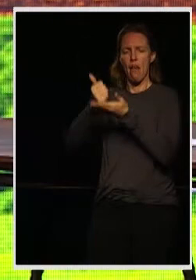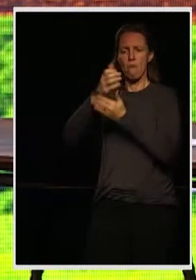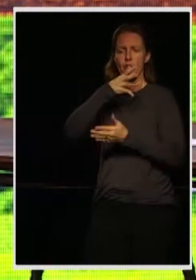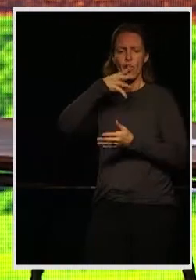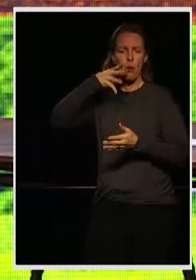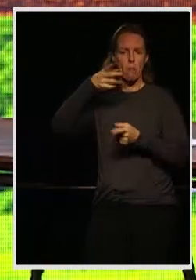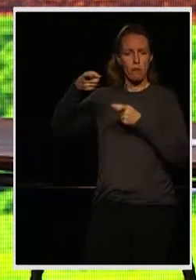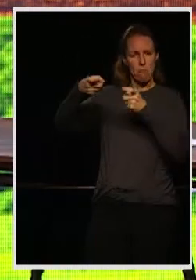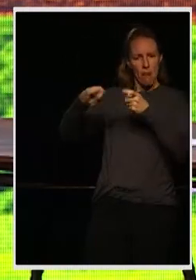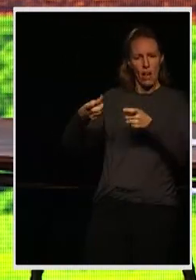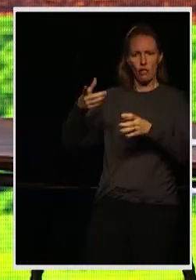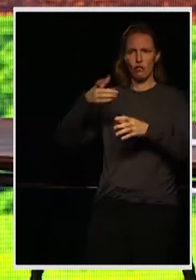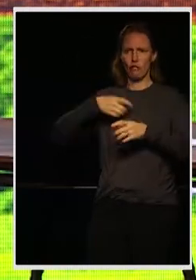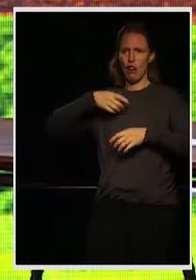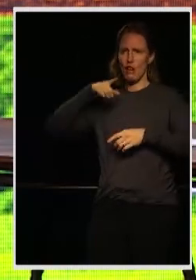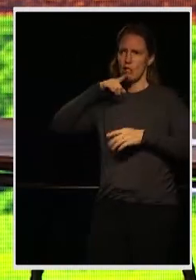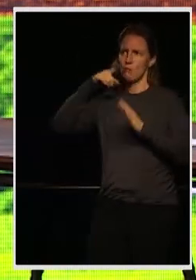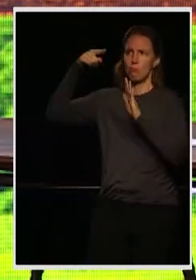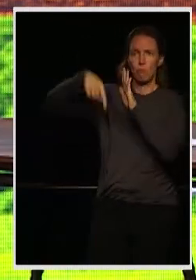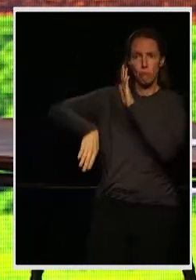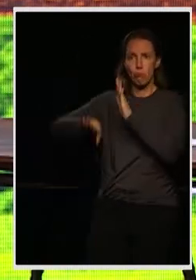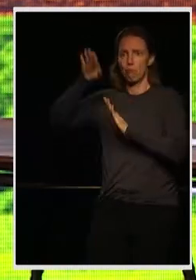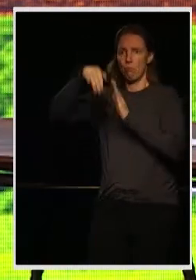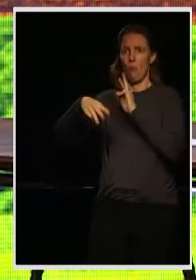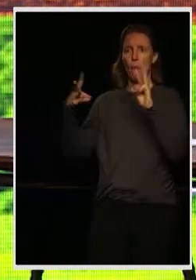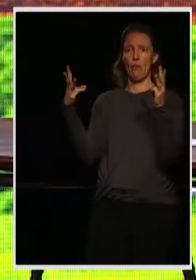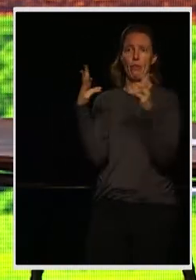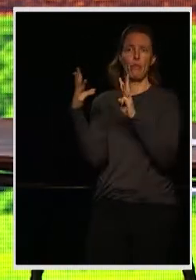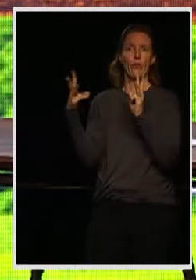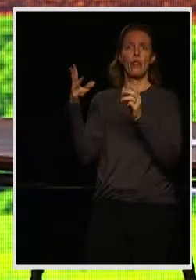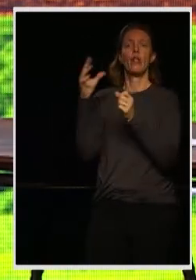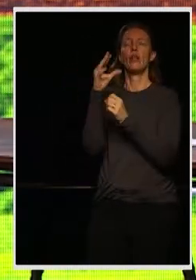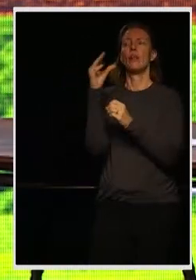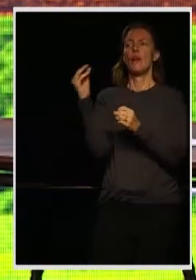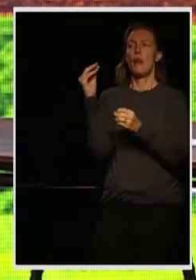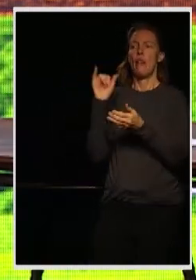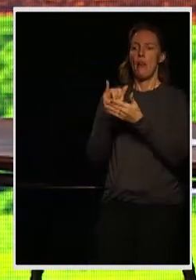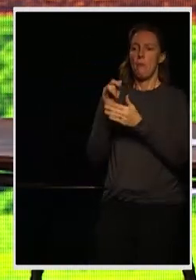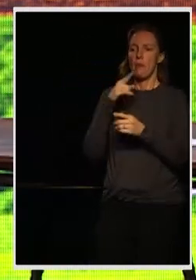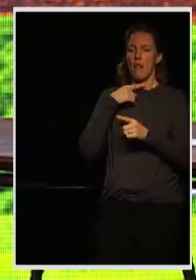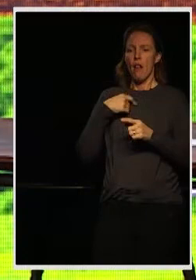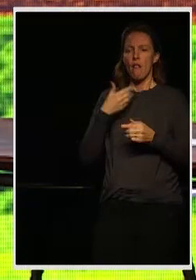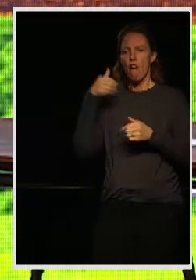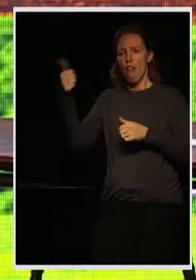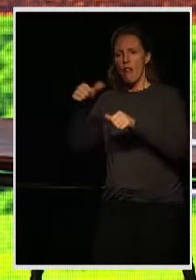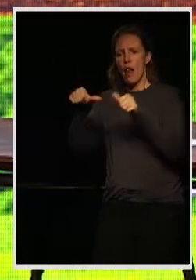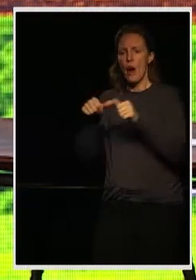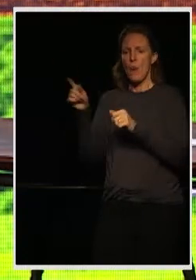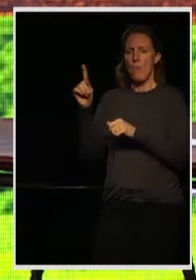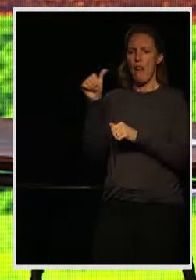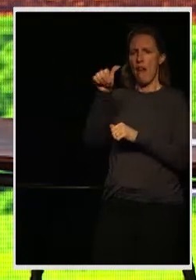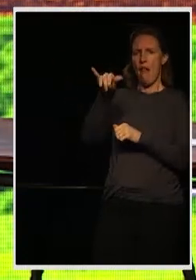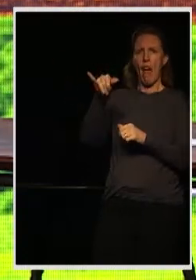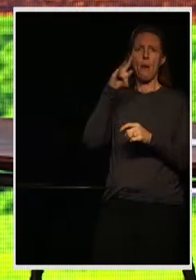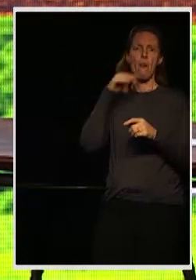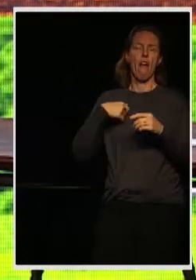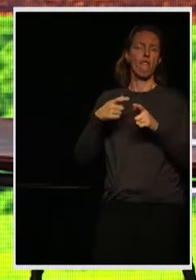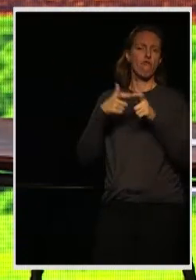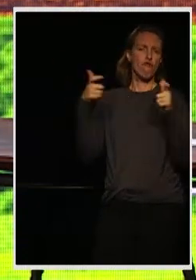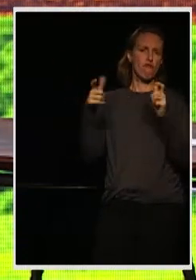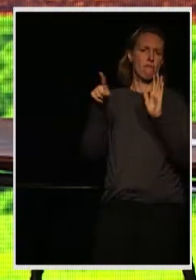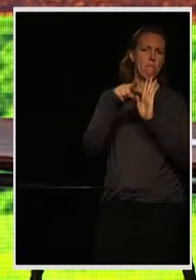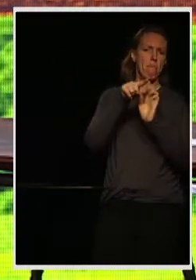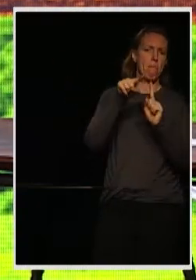manage extreme weather. Well, that's another area where AI is going to have a hugely positive benefit, I think, for food